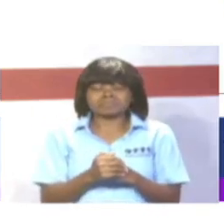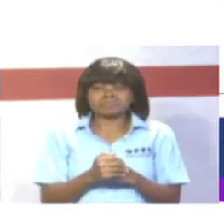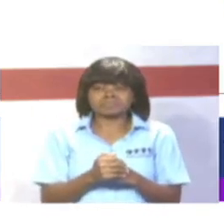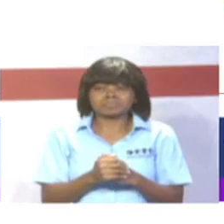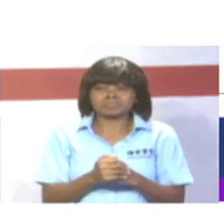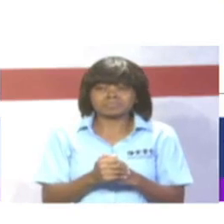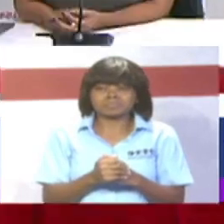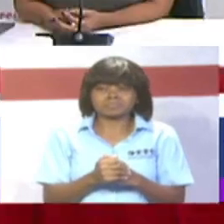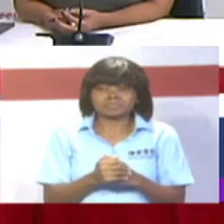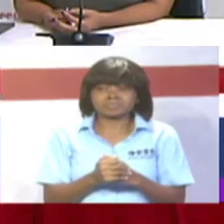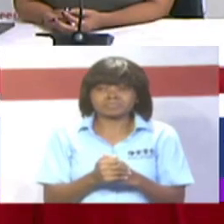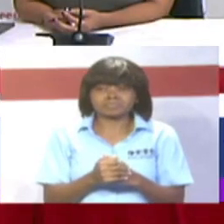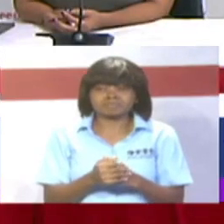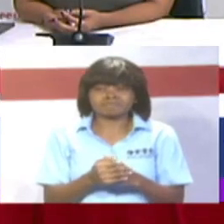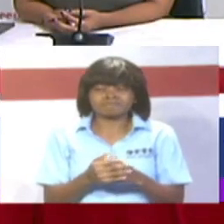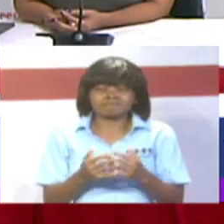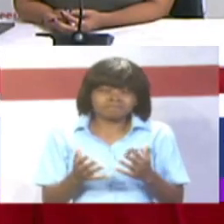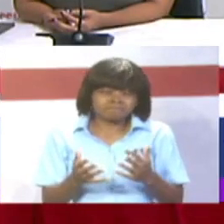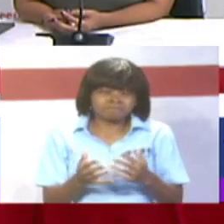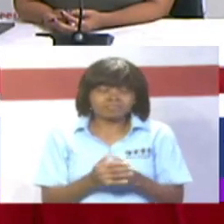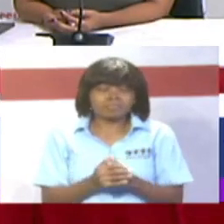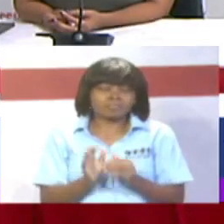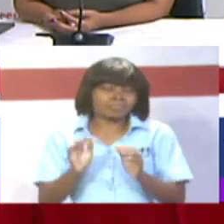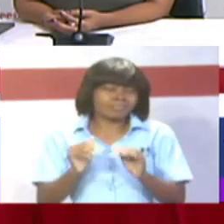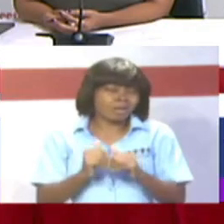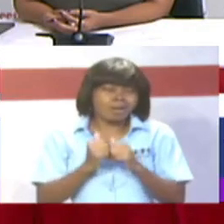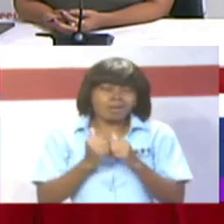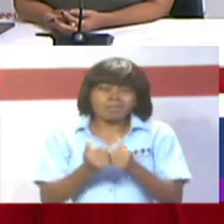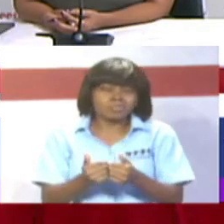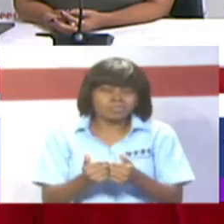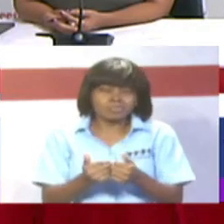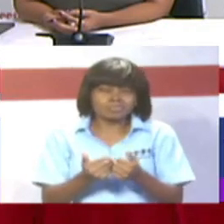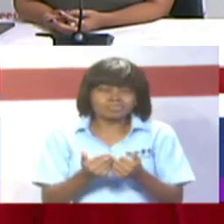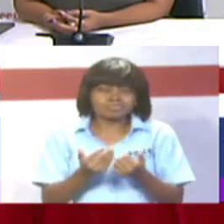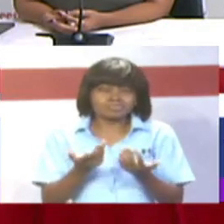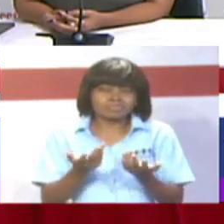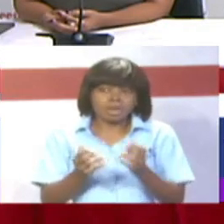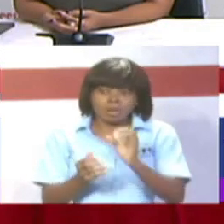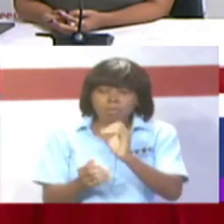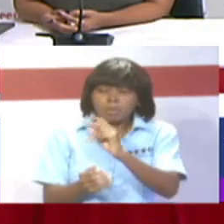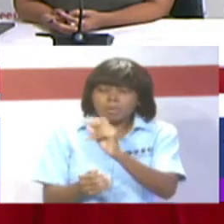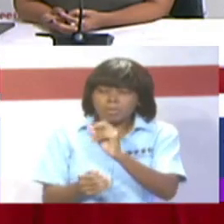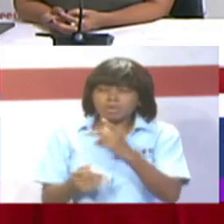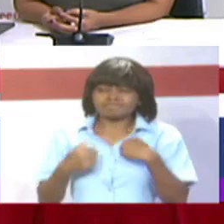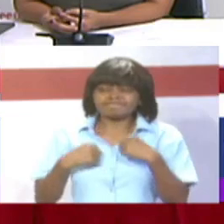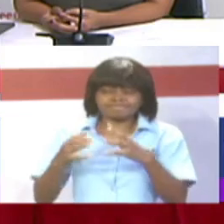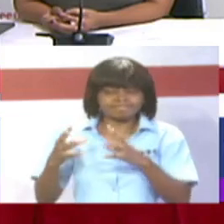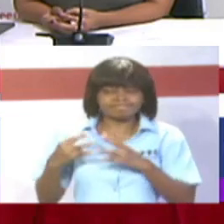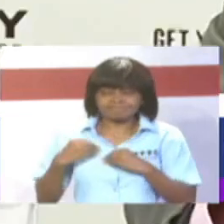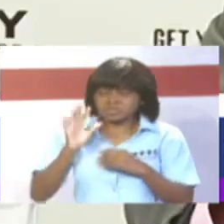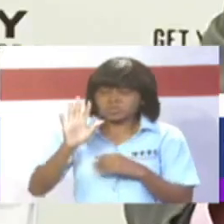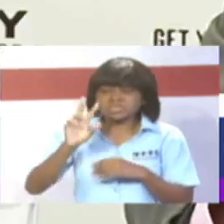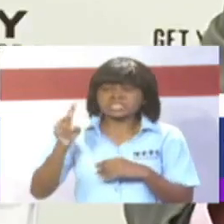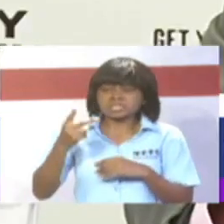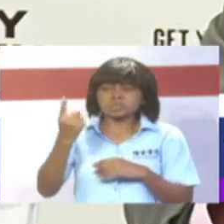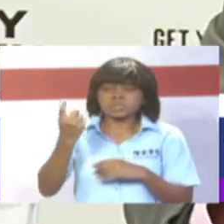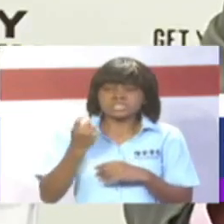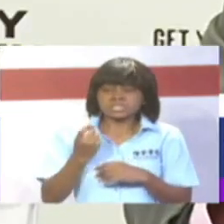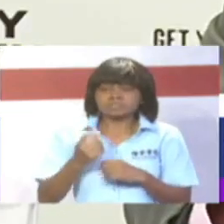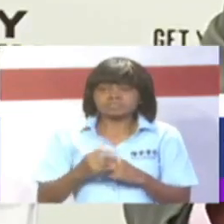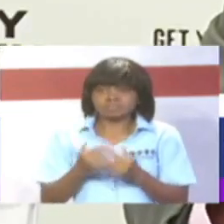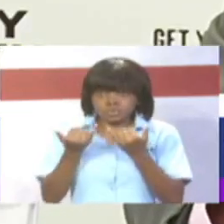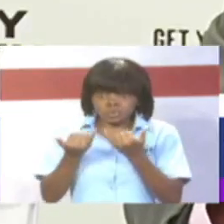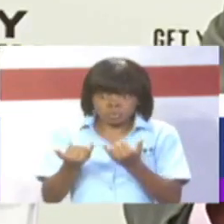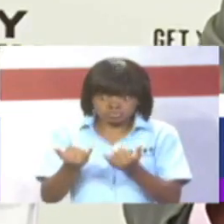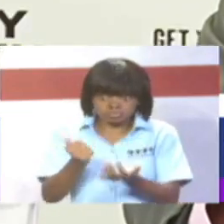you. Okay, thank you. I will take your second question first. So FDA's approval is basically a